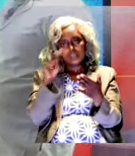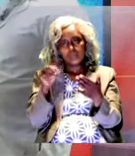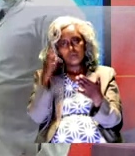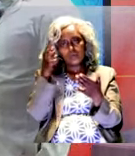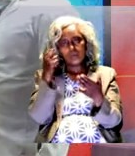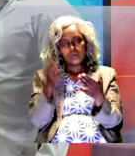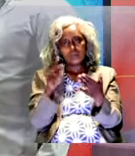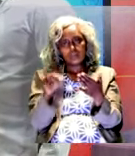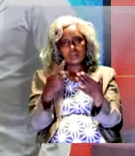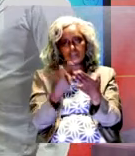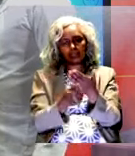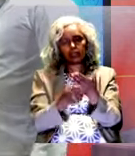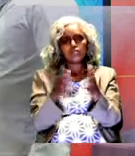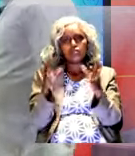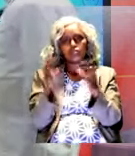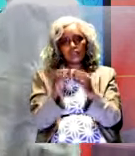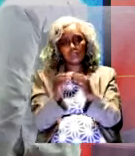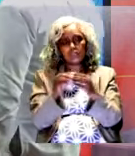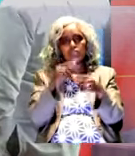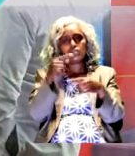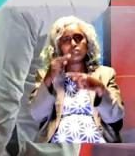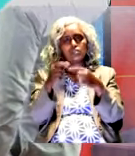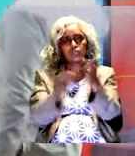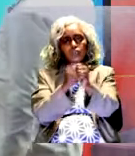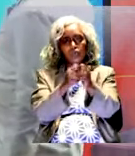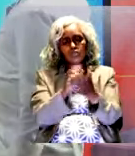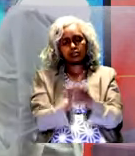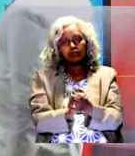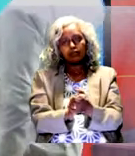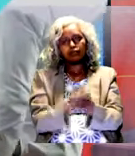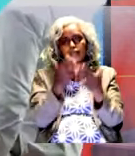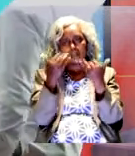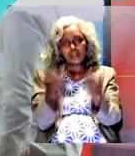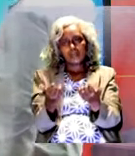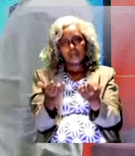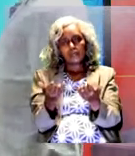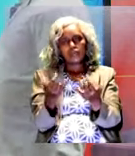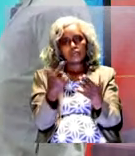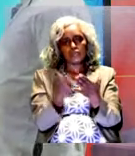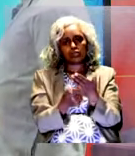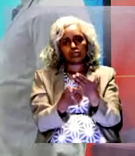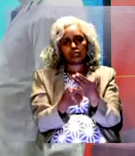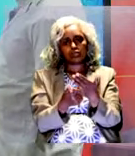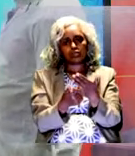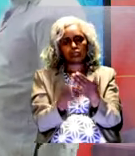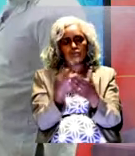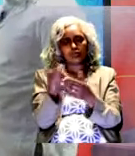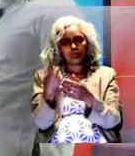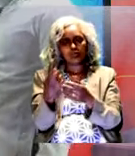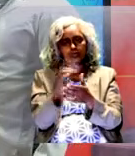n is a convergent sequence. Now note this one.